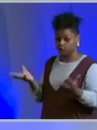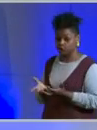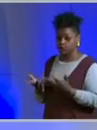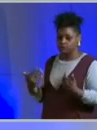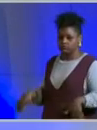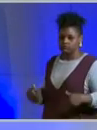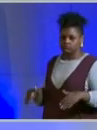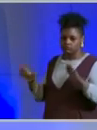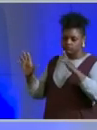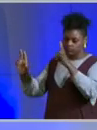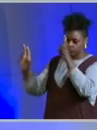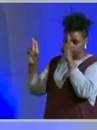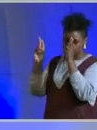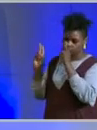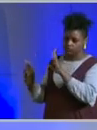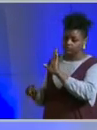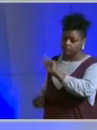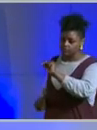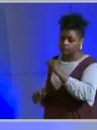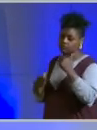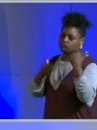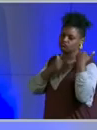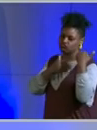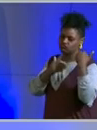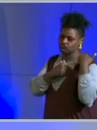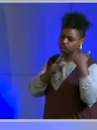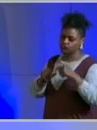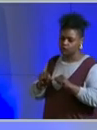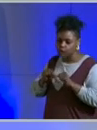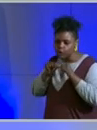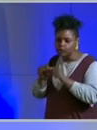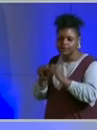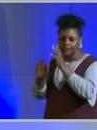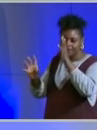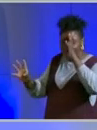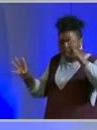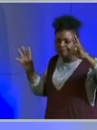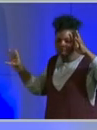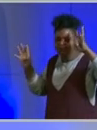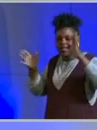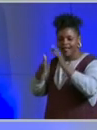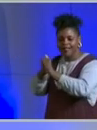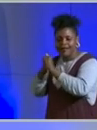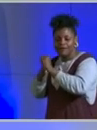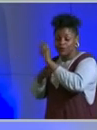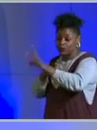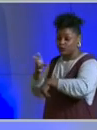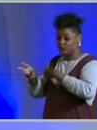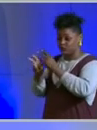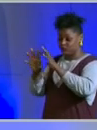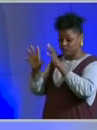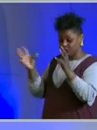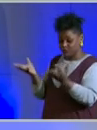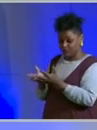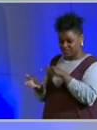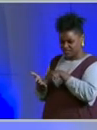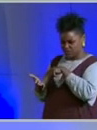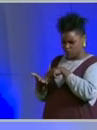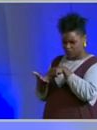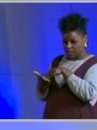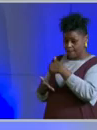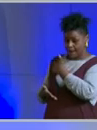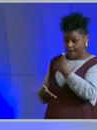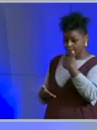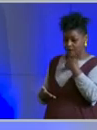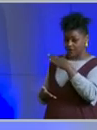great responsibility to keep innovating and to keep leading the world. And this week, with members of the council, I